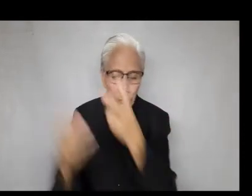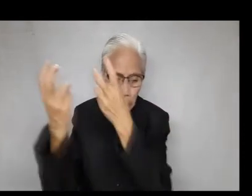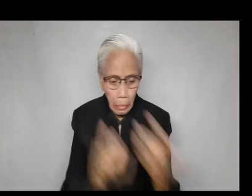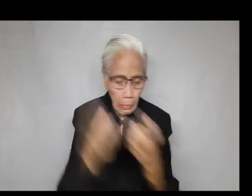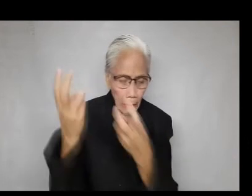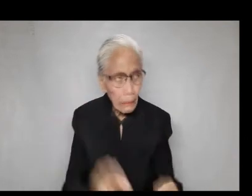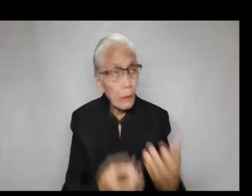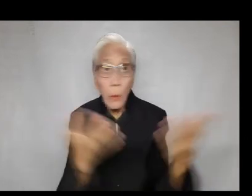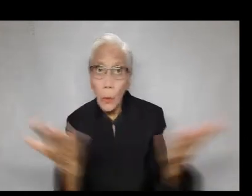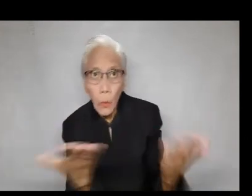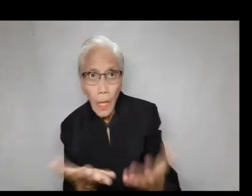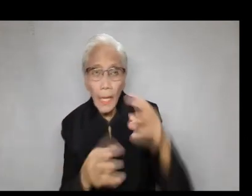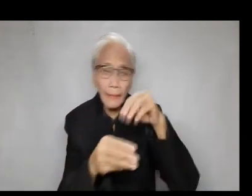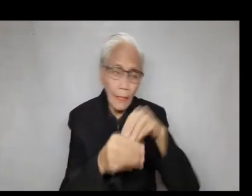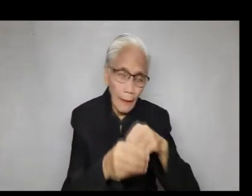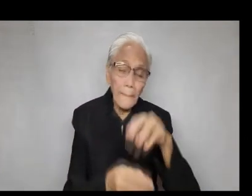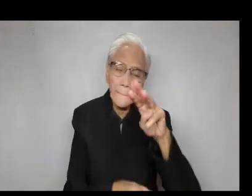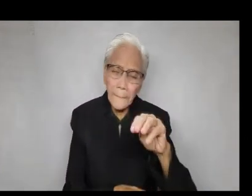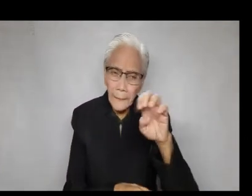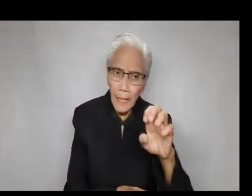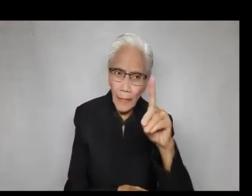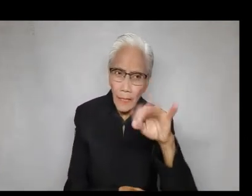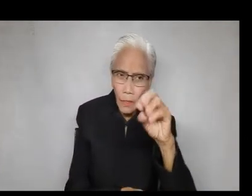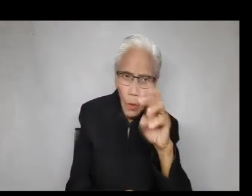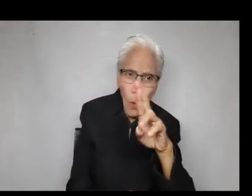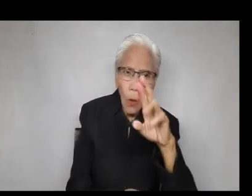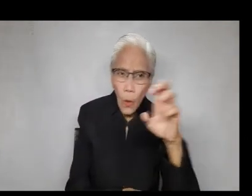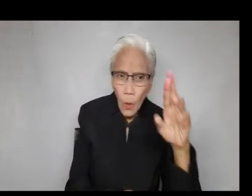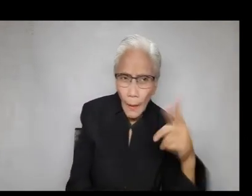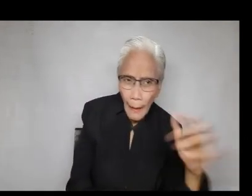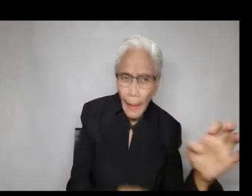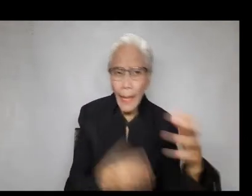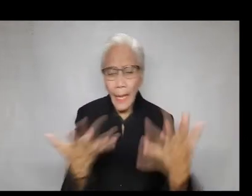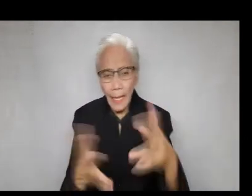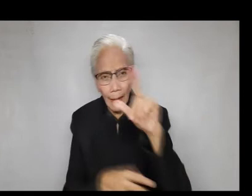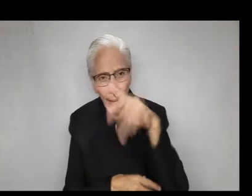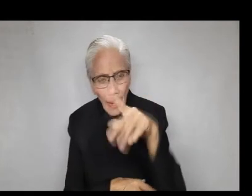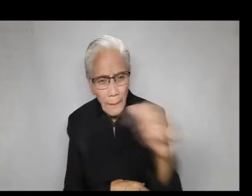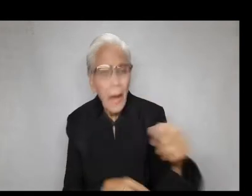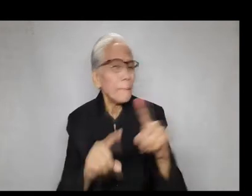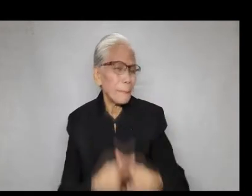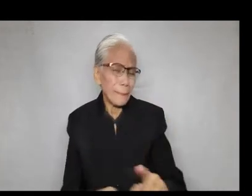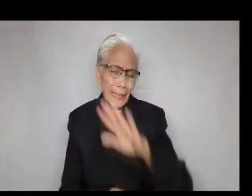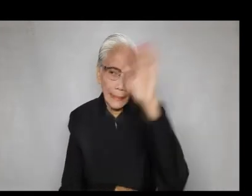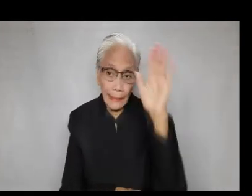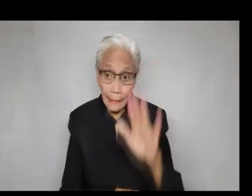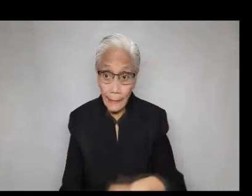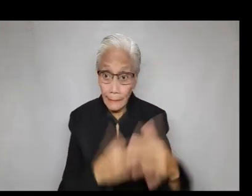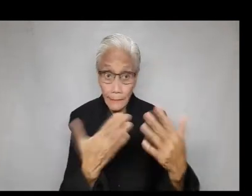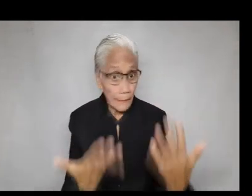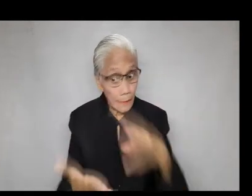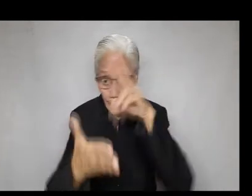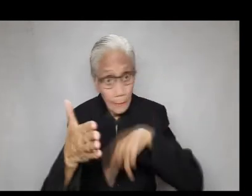the Blessed Mother, what she said in Garabandal, in Medjugorje, in Lipa, always